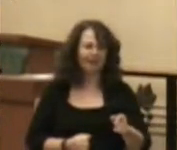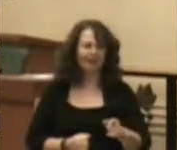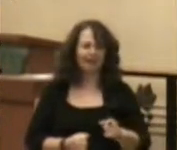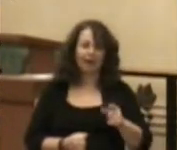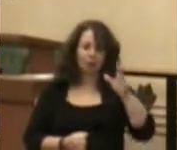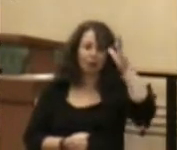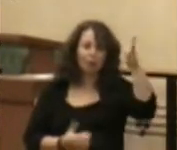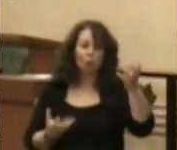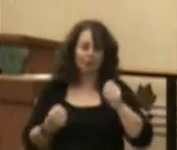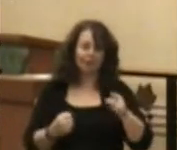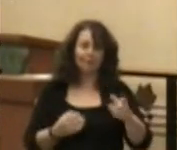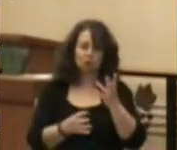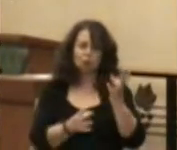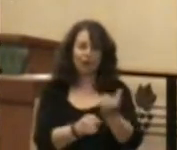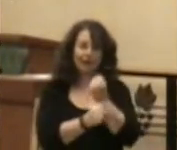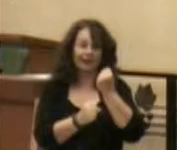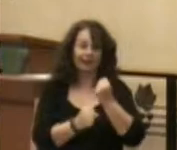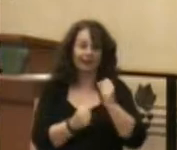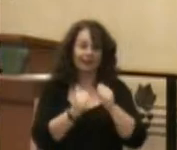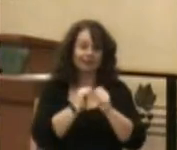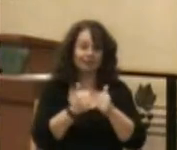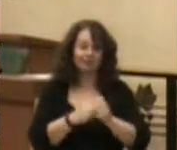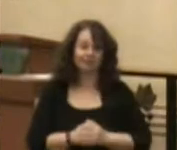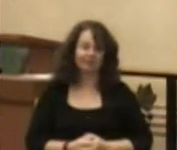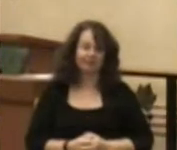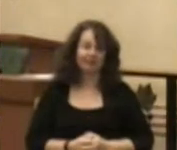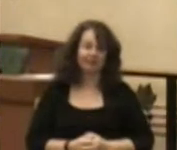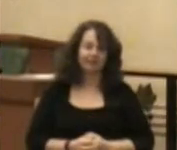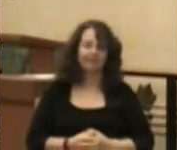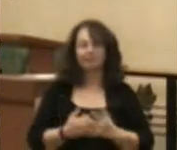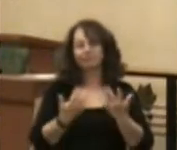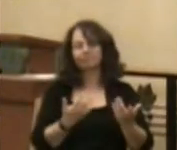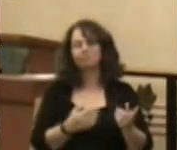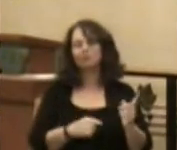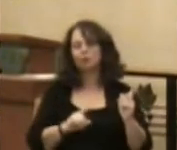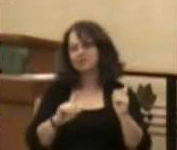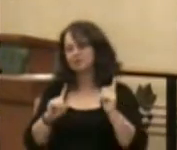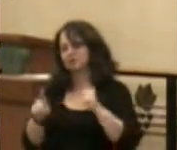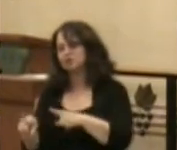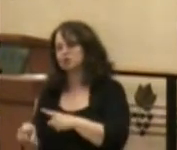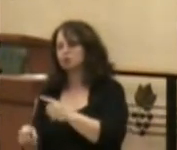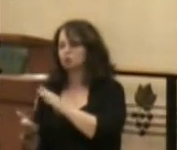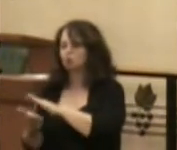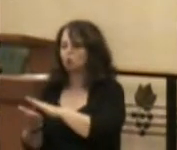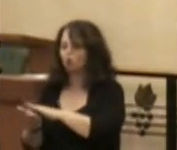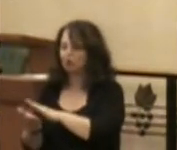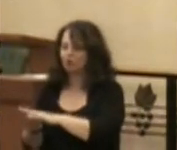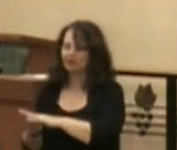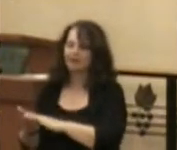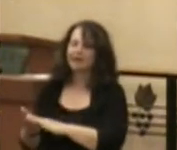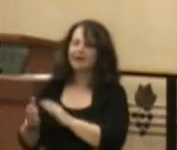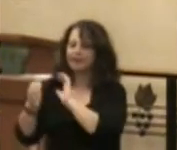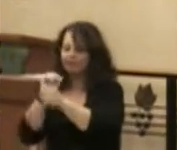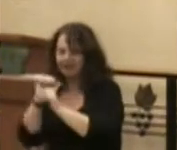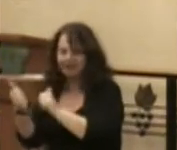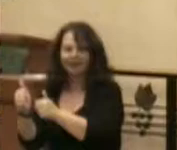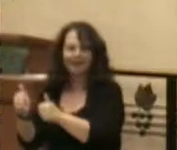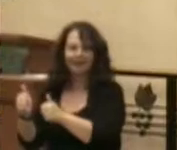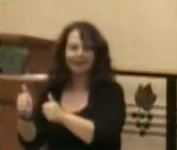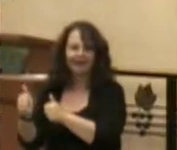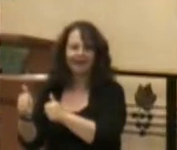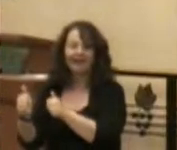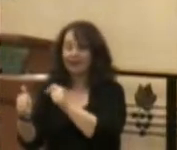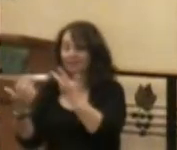After the contest, Timmy came home from school that day, all smiles. He had won the contest.